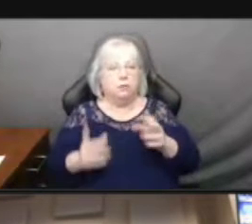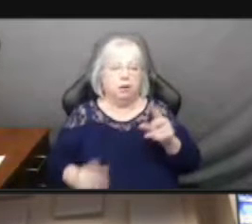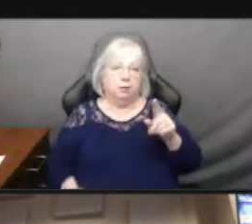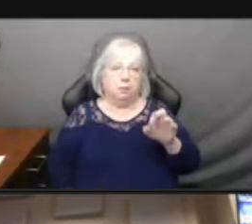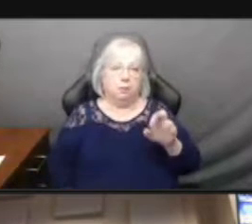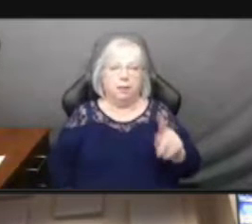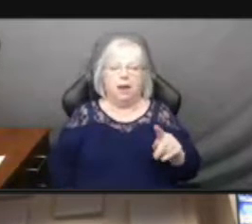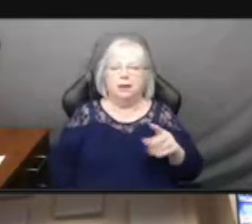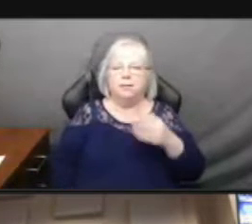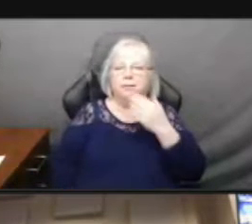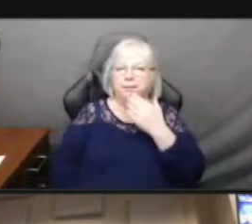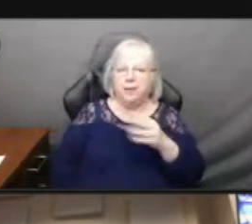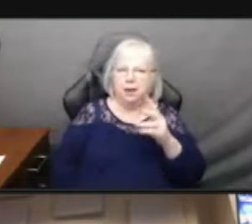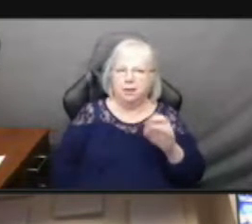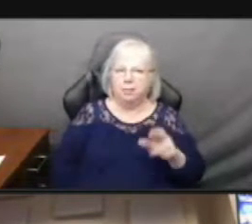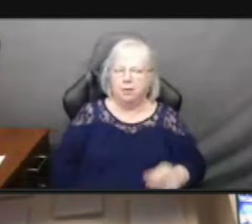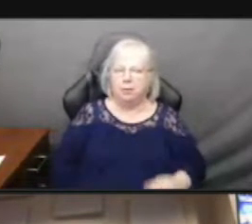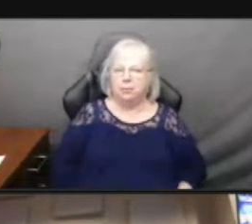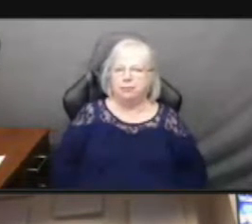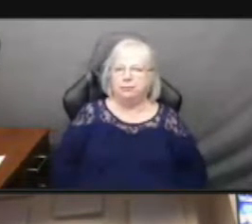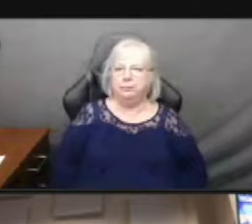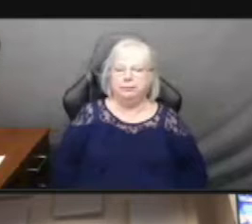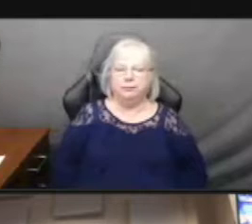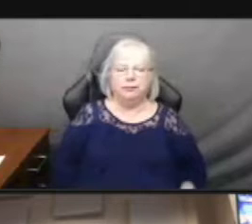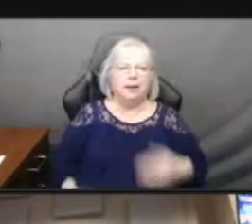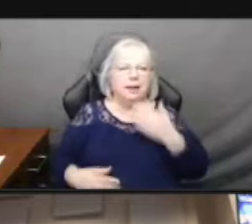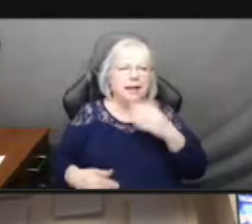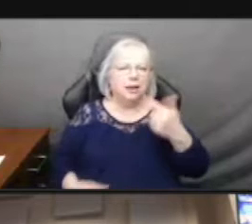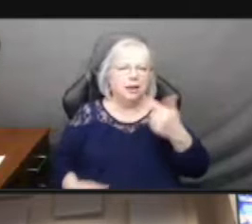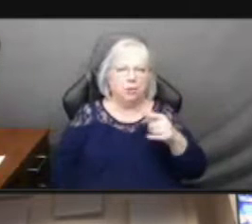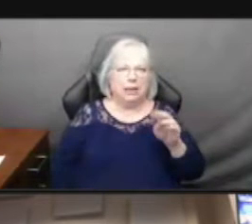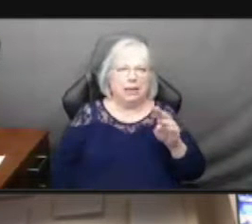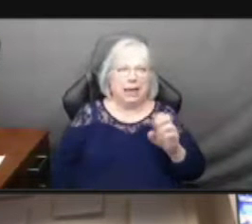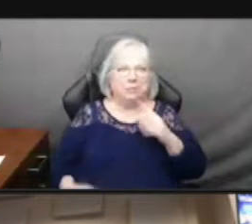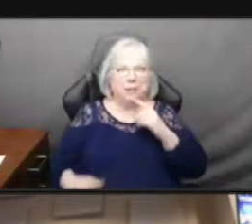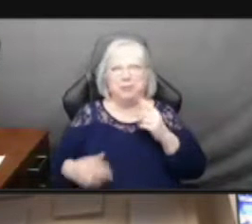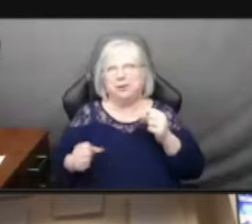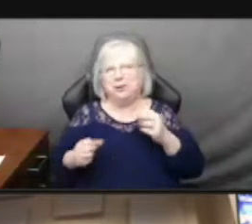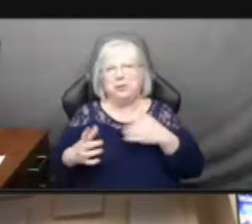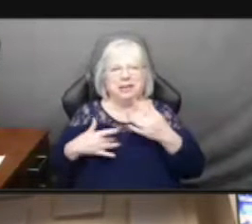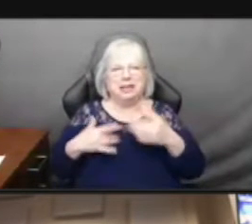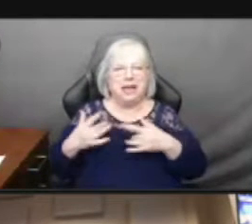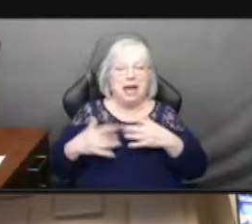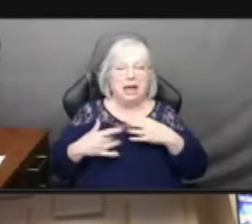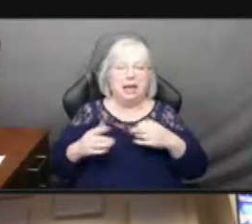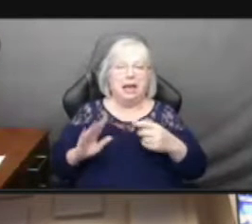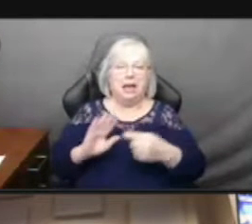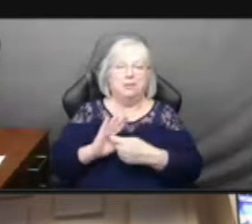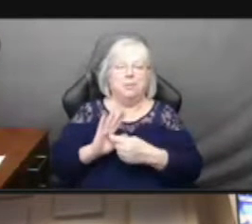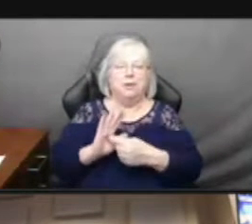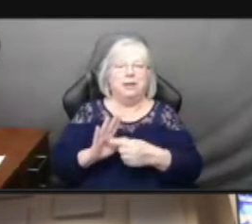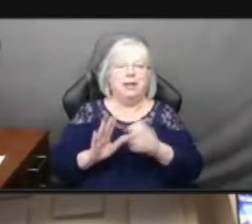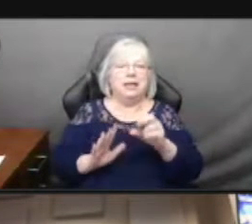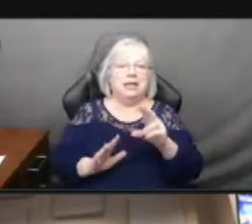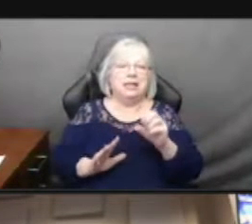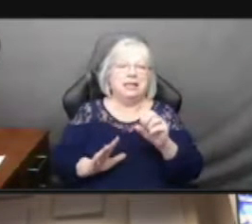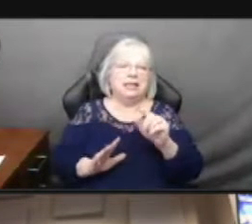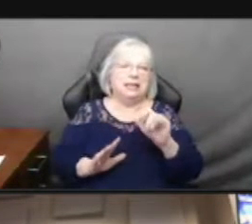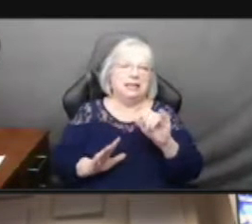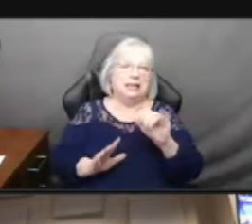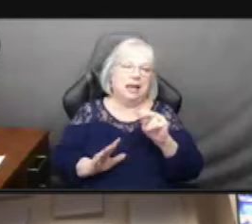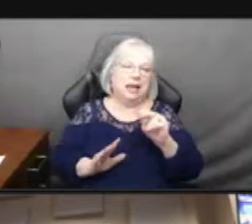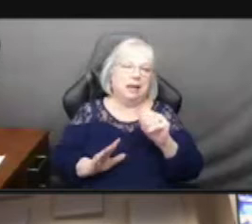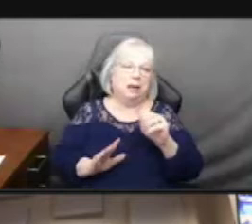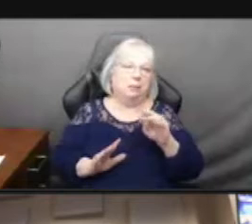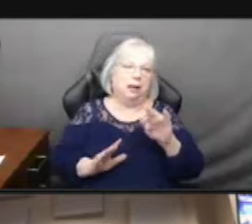Thank you, Mayor. Thank you, Gabe. I'm so excited, and on behalf of the Sustainability Commission, which I'm